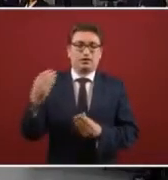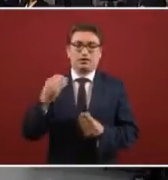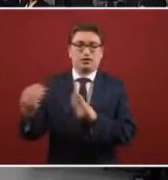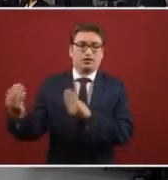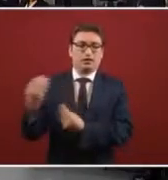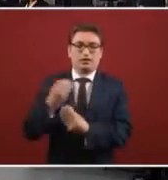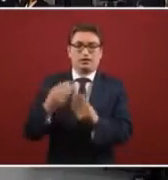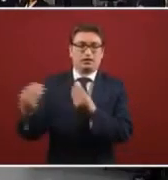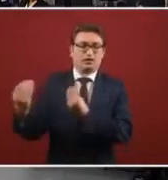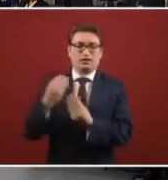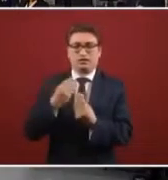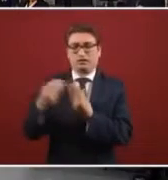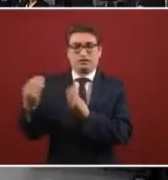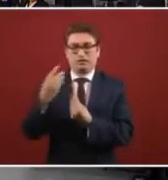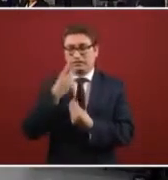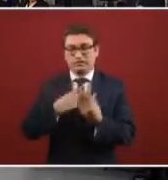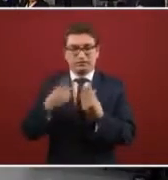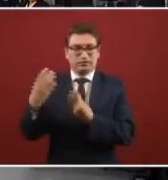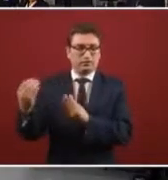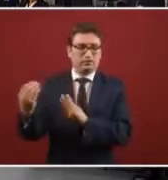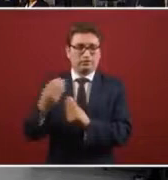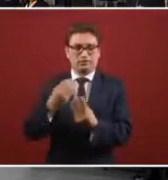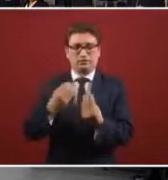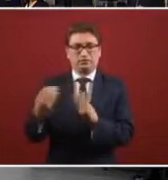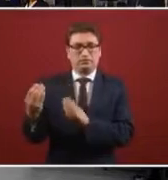vestige of president.